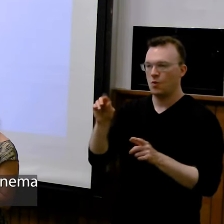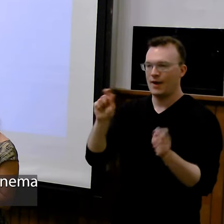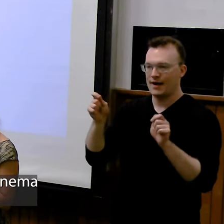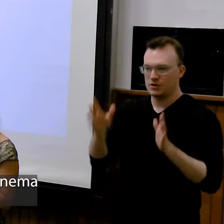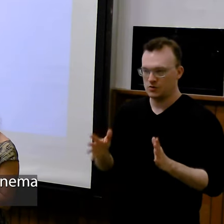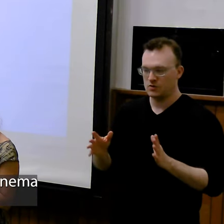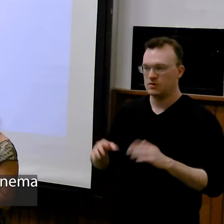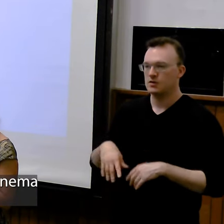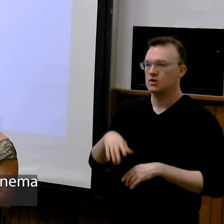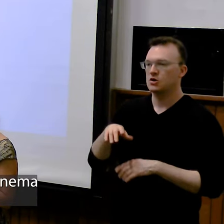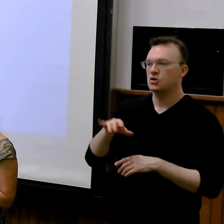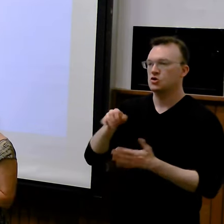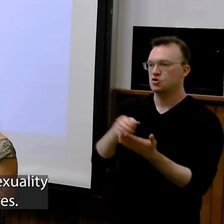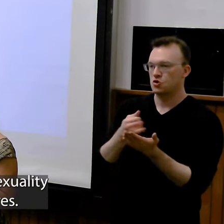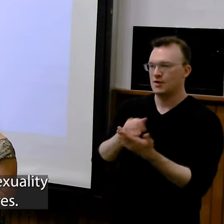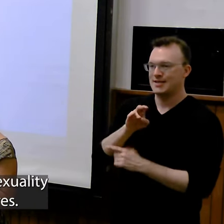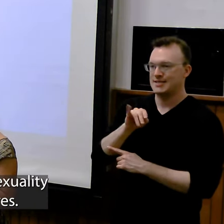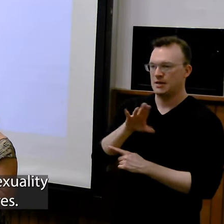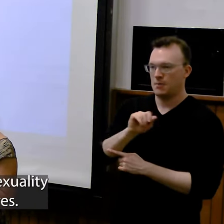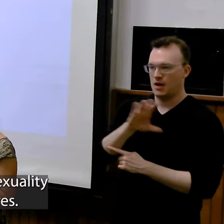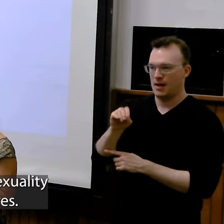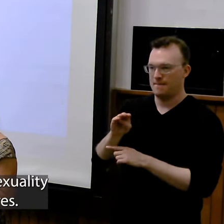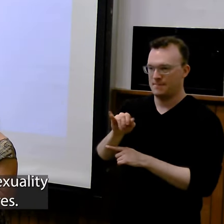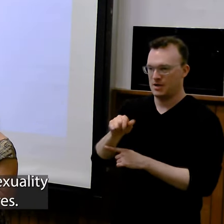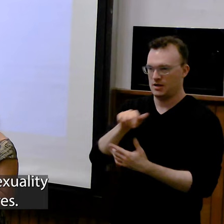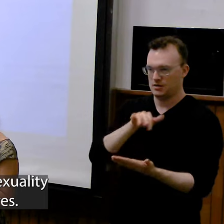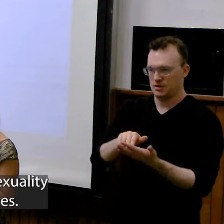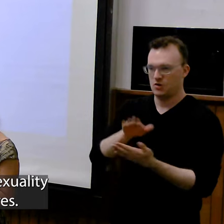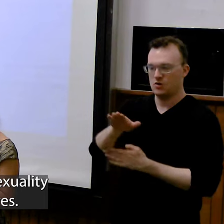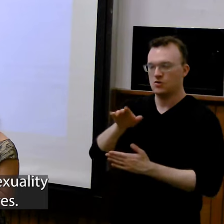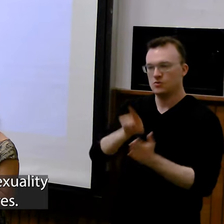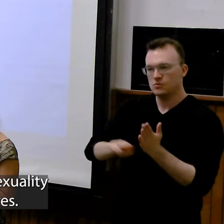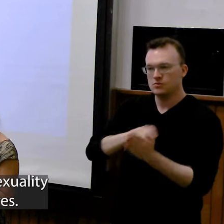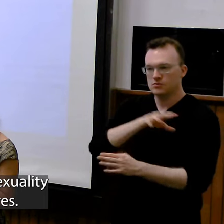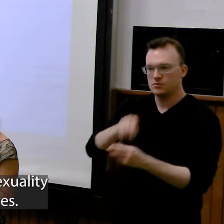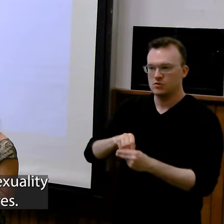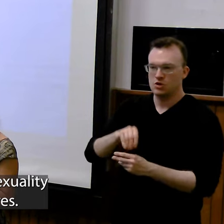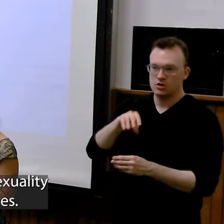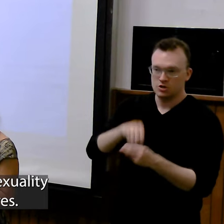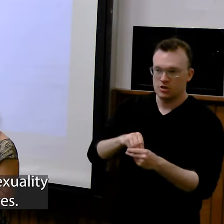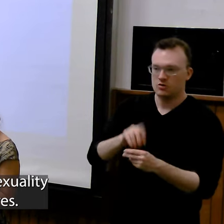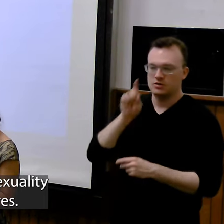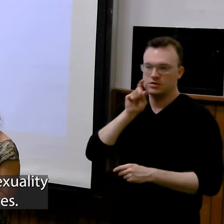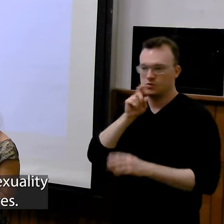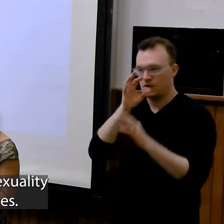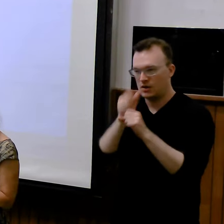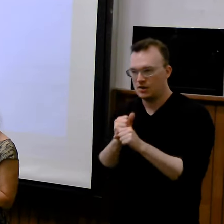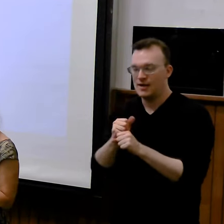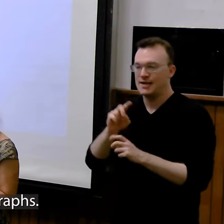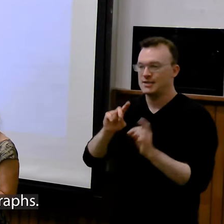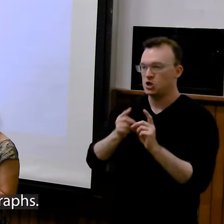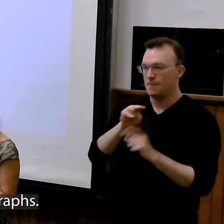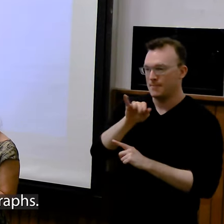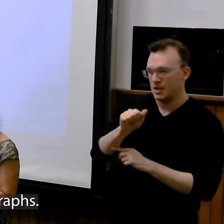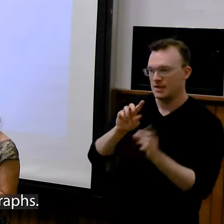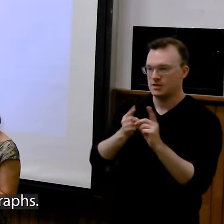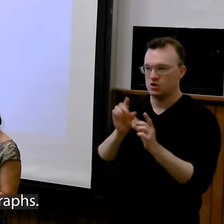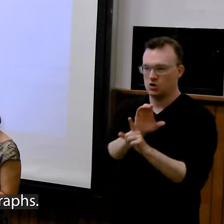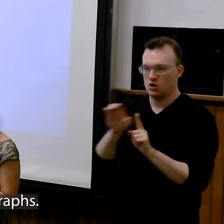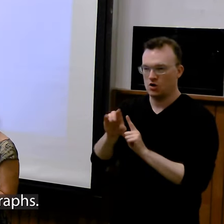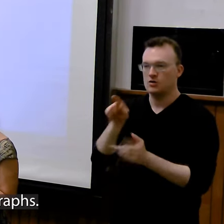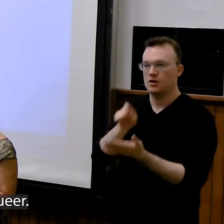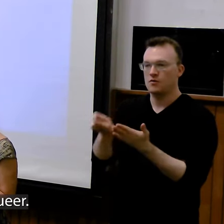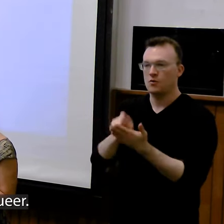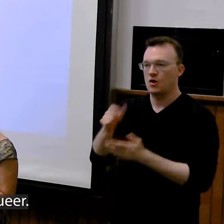Journal of Cinema and Media Studies. Their research explores gender and sexuality in digital media and digital cultures. They are the author of